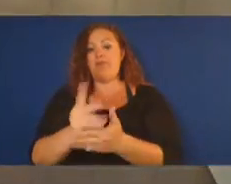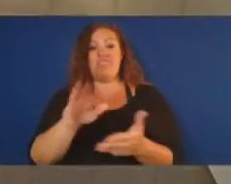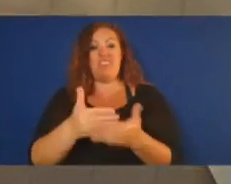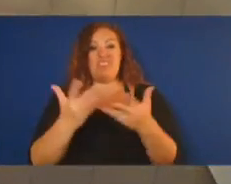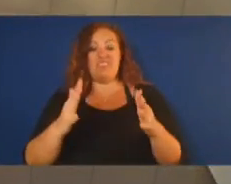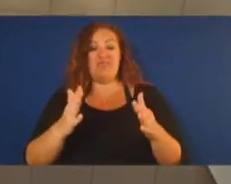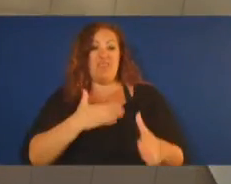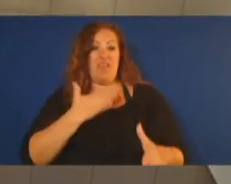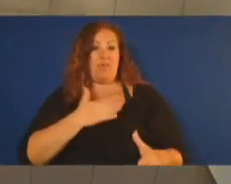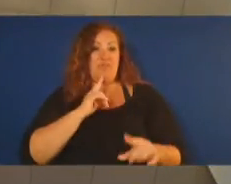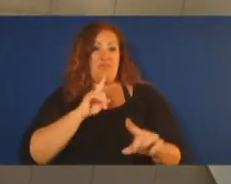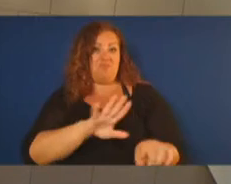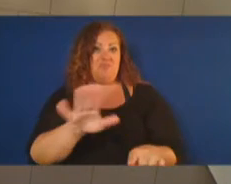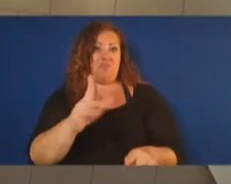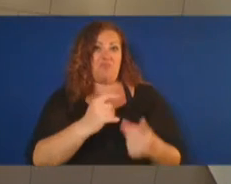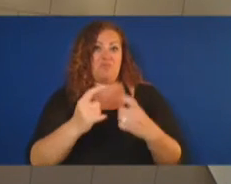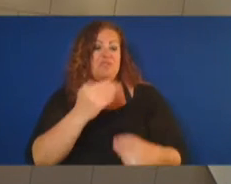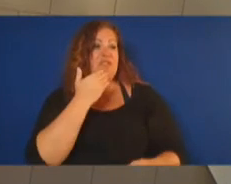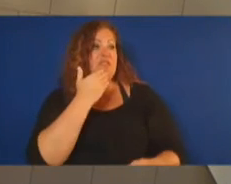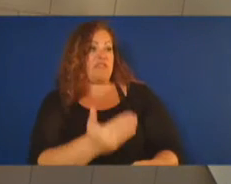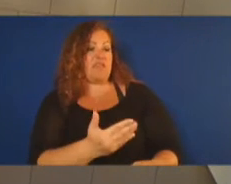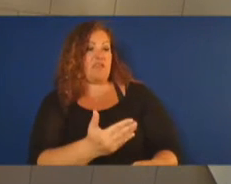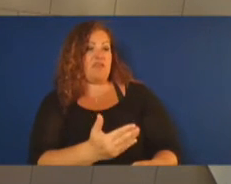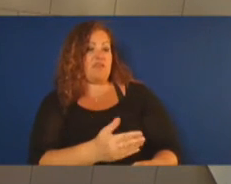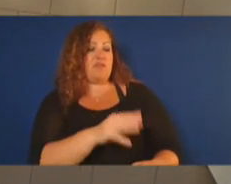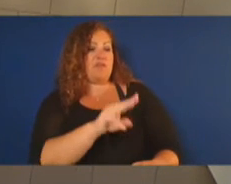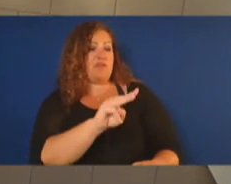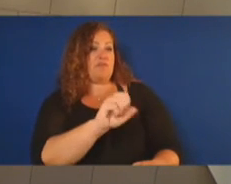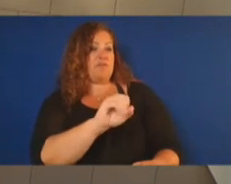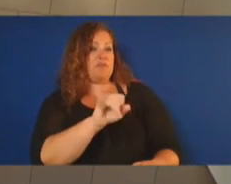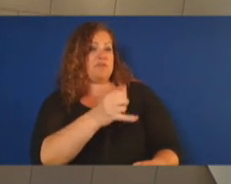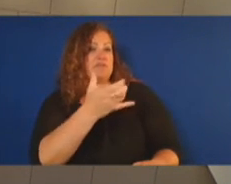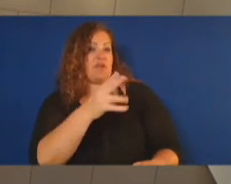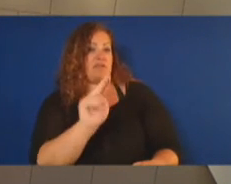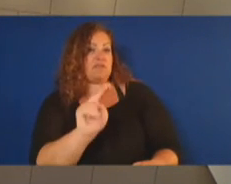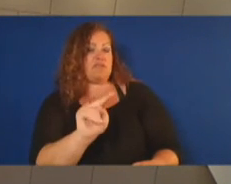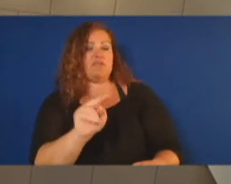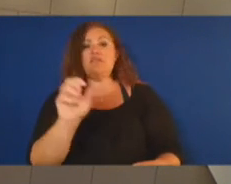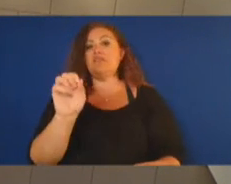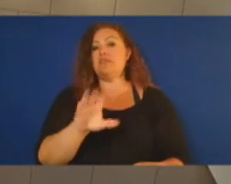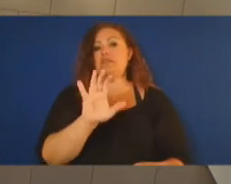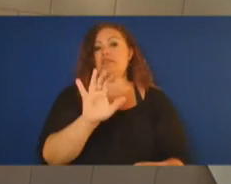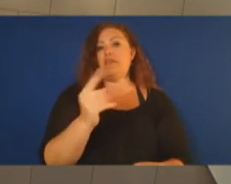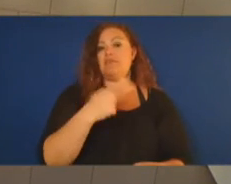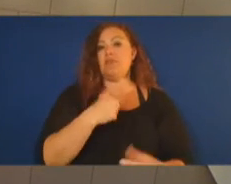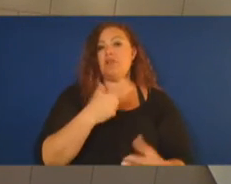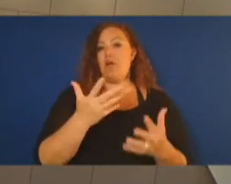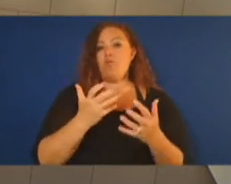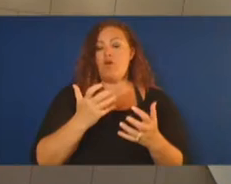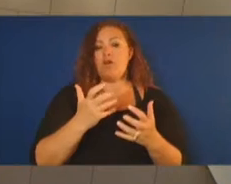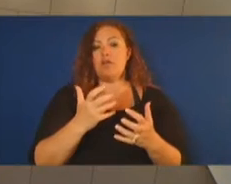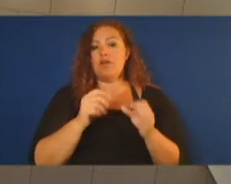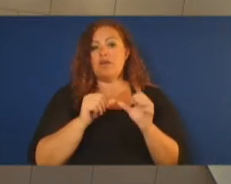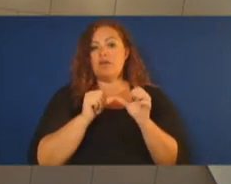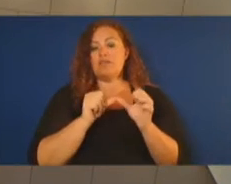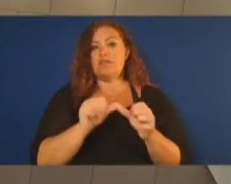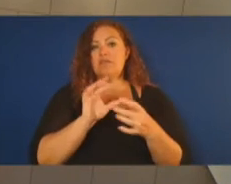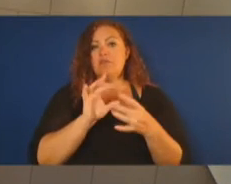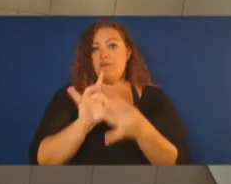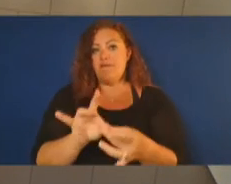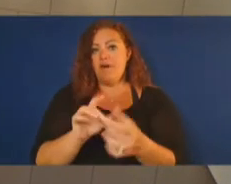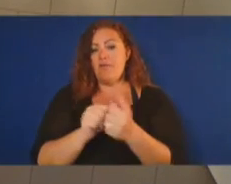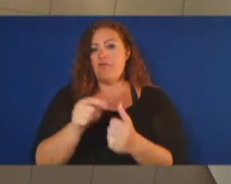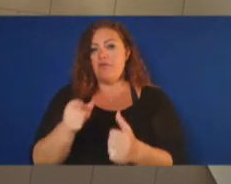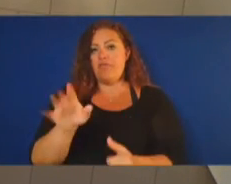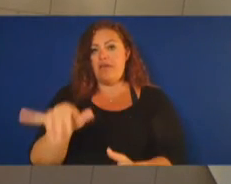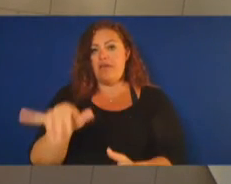questions thank you very much Miss Johnson um yes this is one where I want to continue to be engaged and and find out